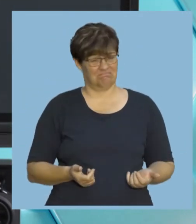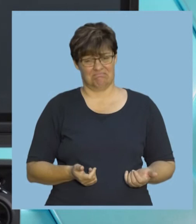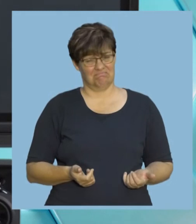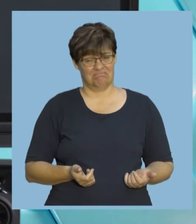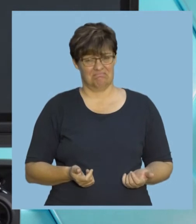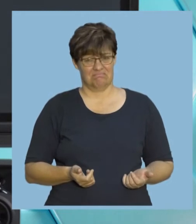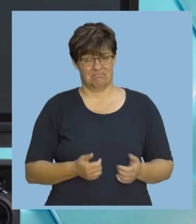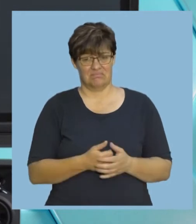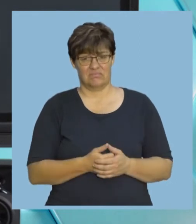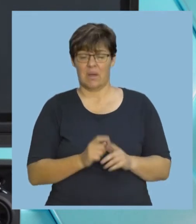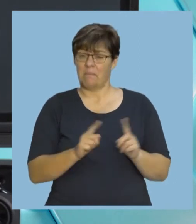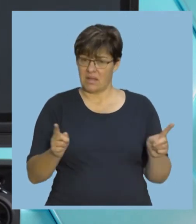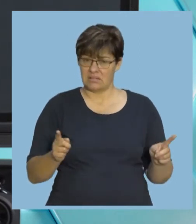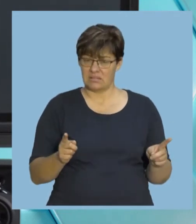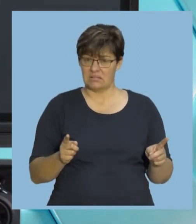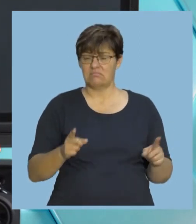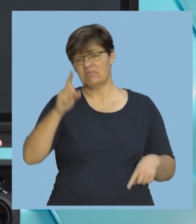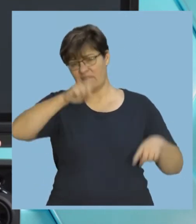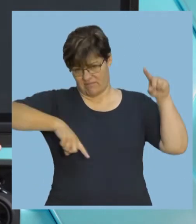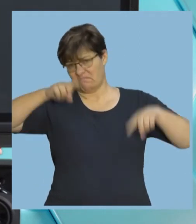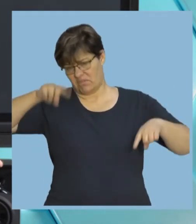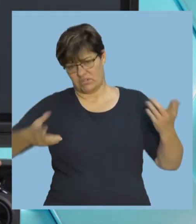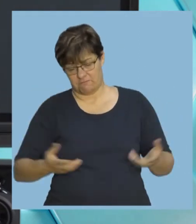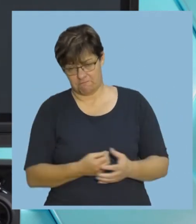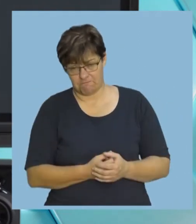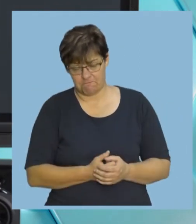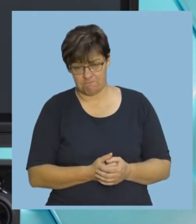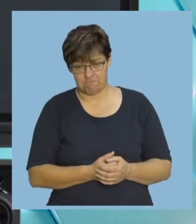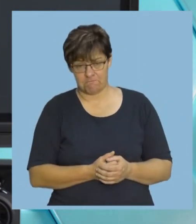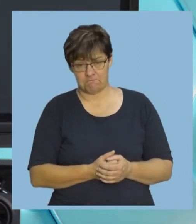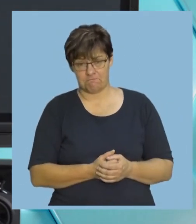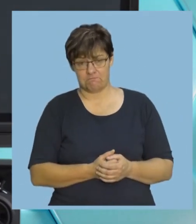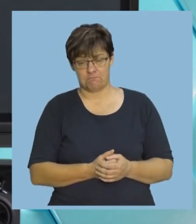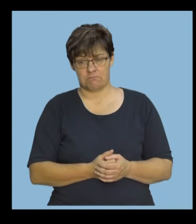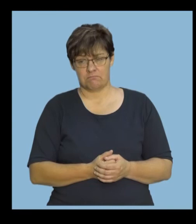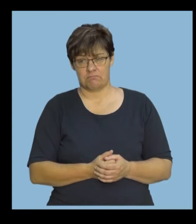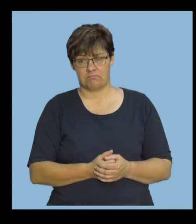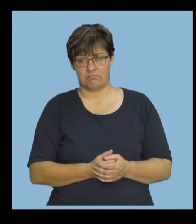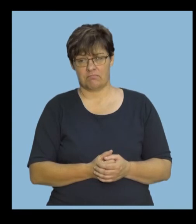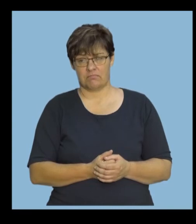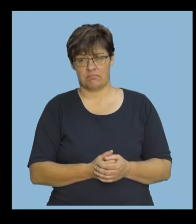spread. Okay. But it's very useful sometimes. Okay.